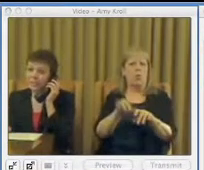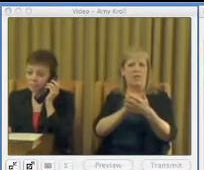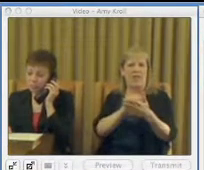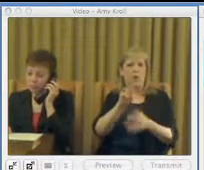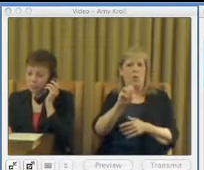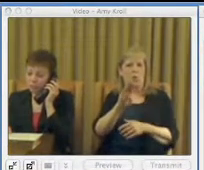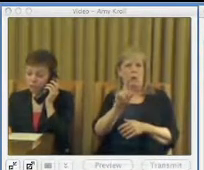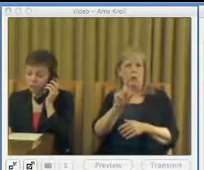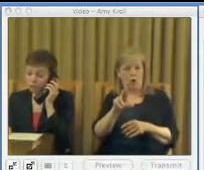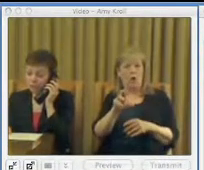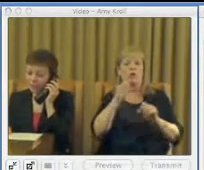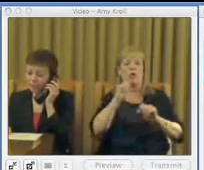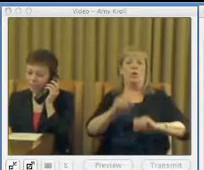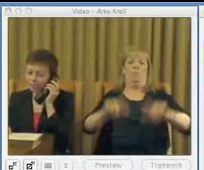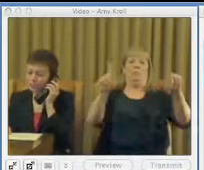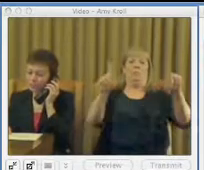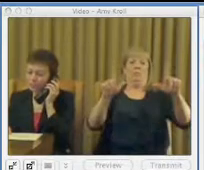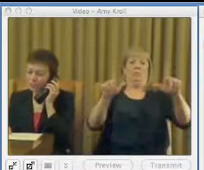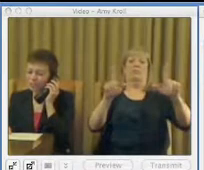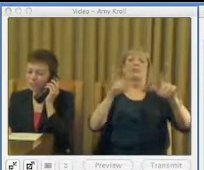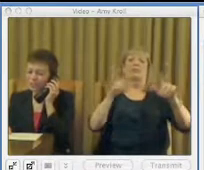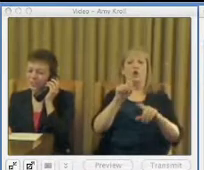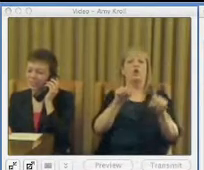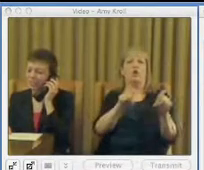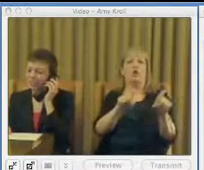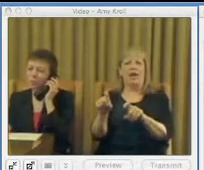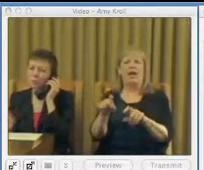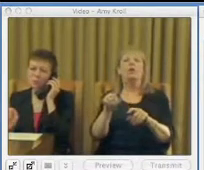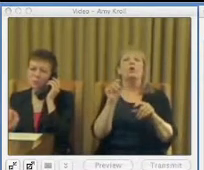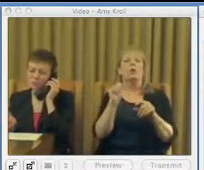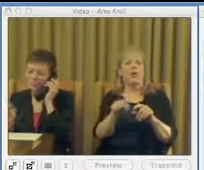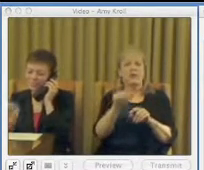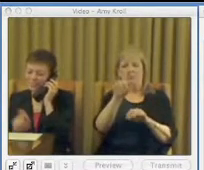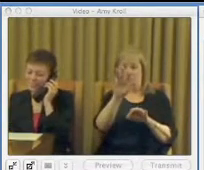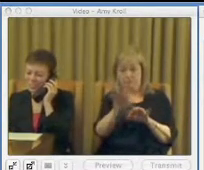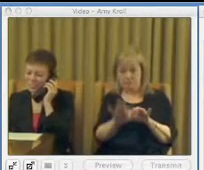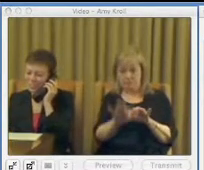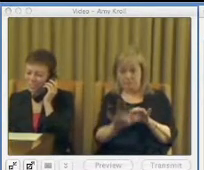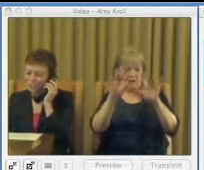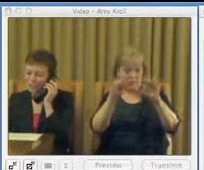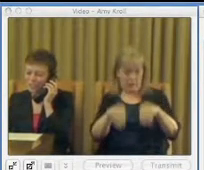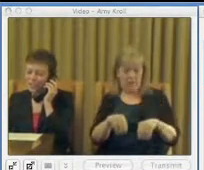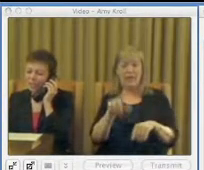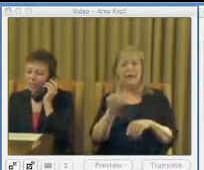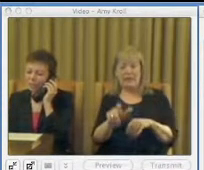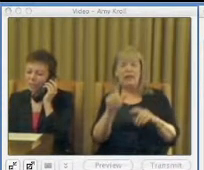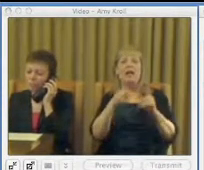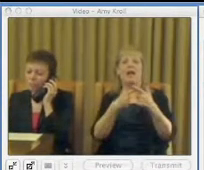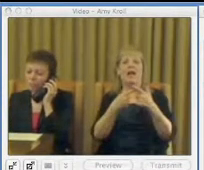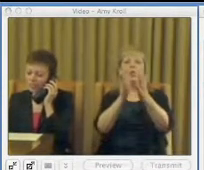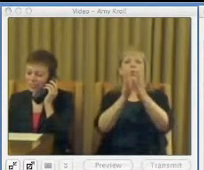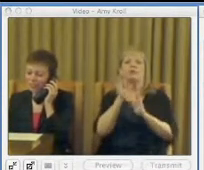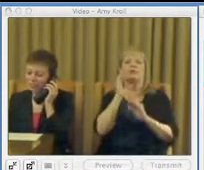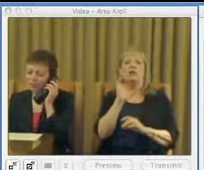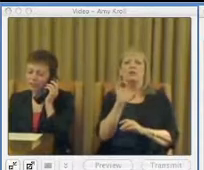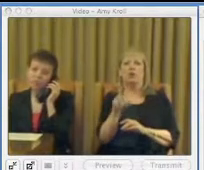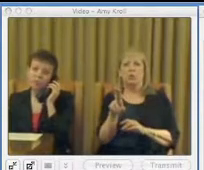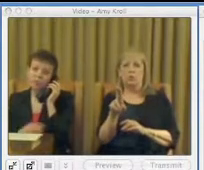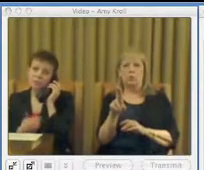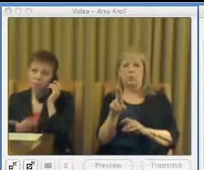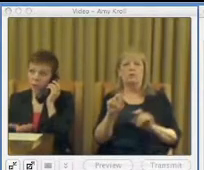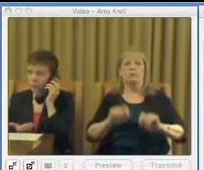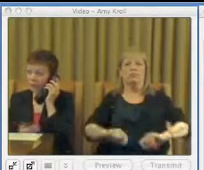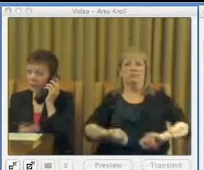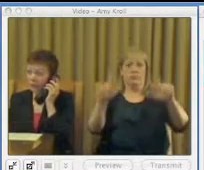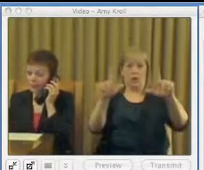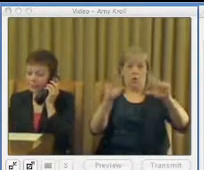Illuminate, then that will appear. Submit the survey, and you'll see a screen where you can click on a form to request CEUs. The form